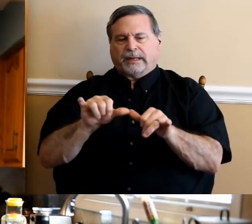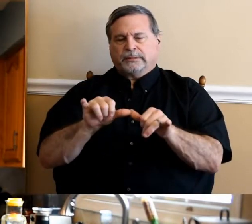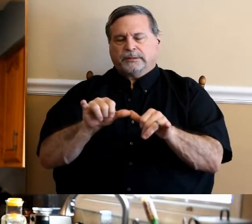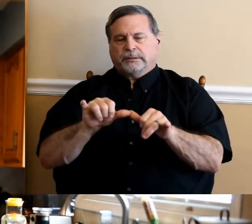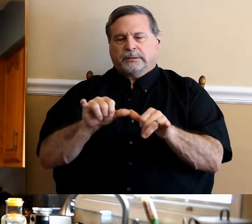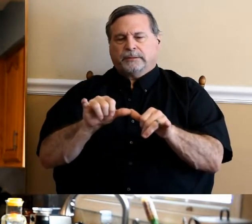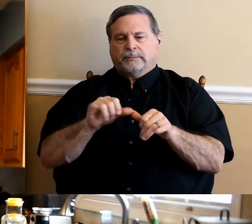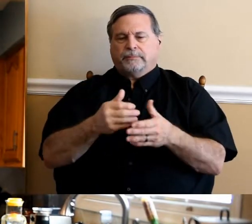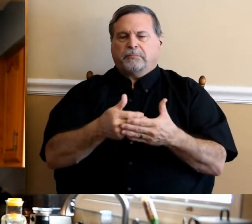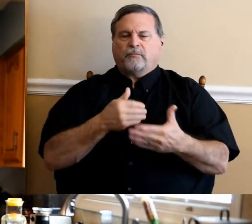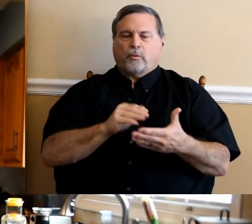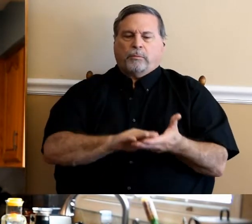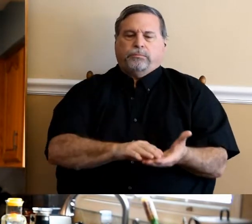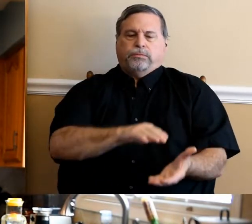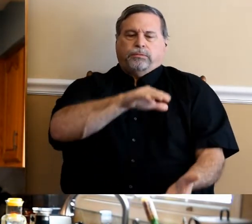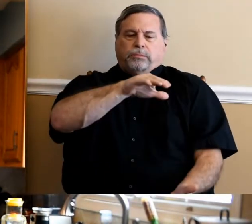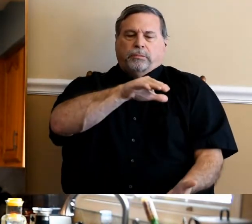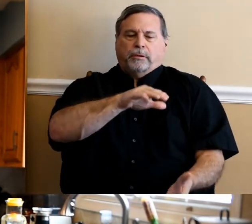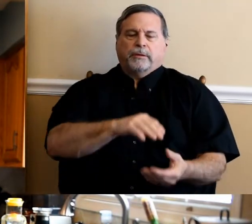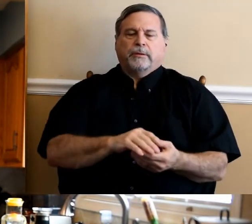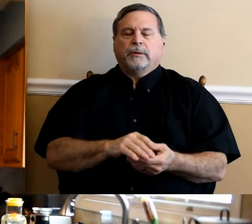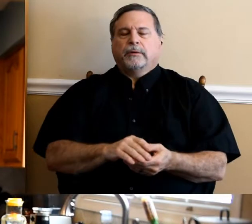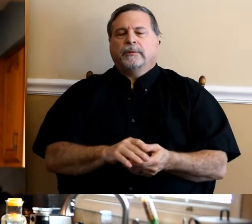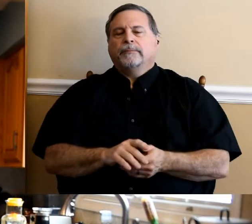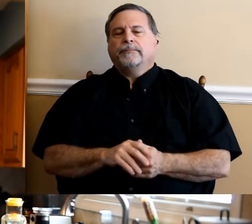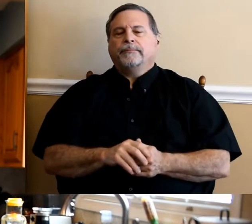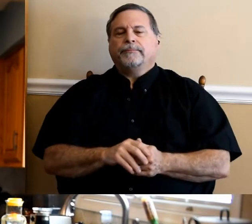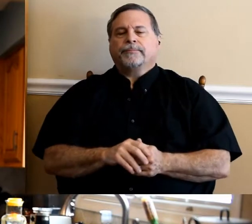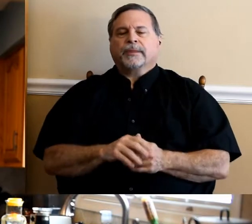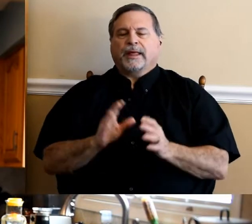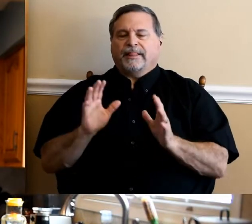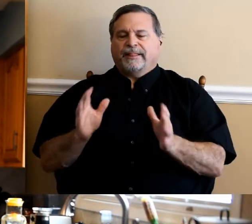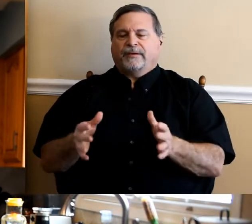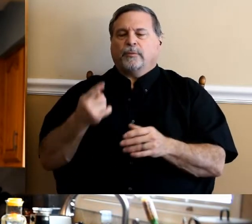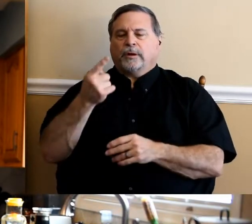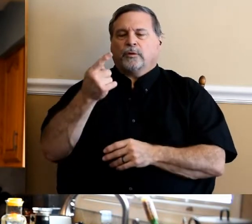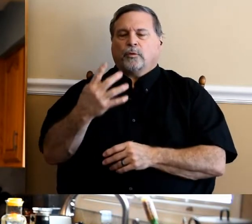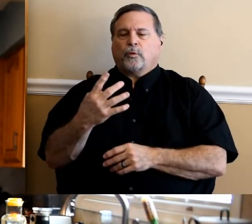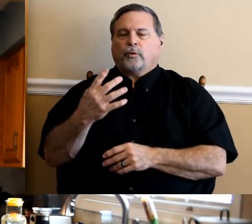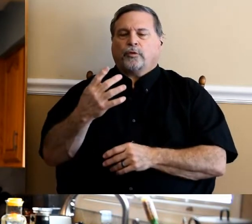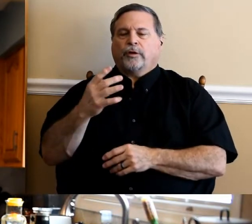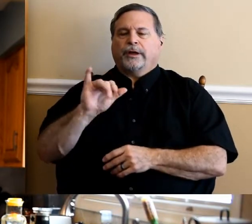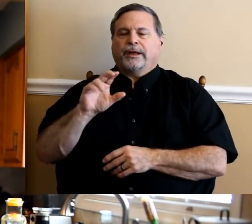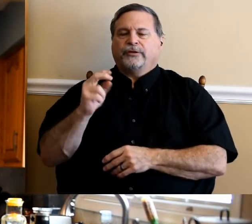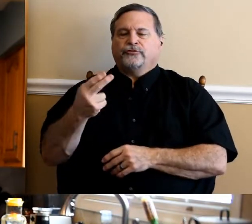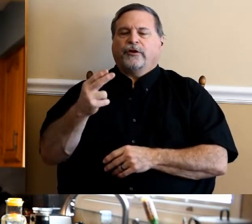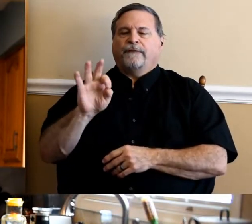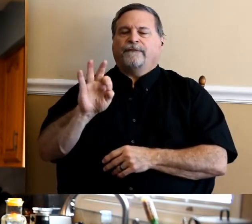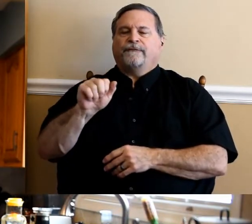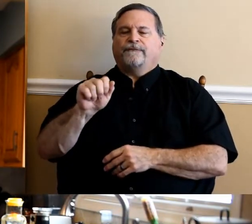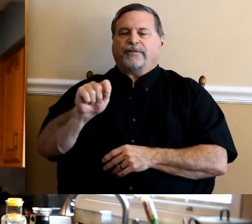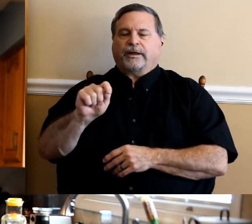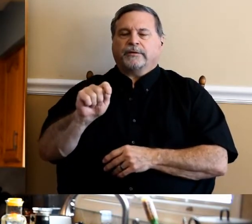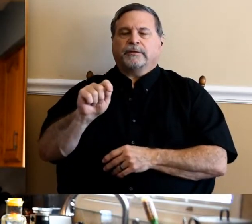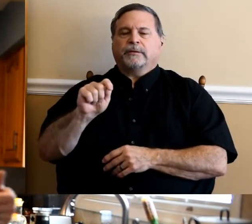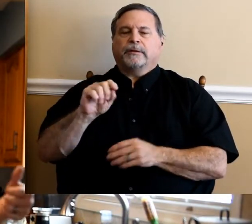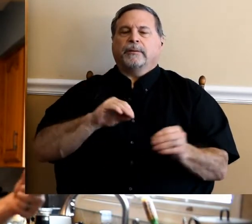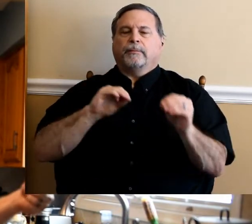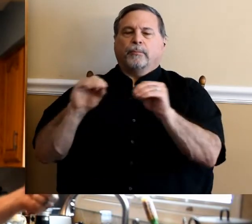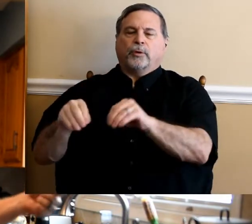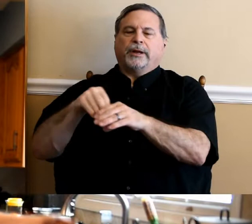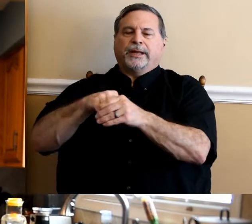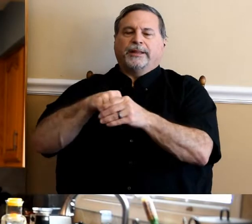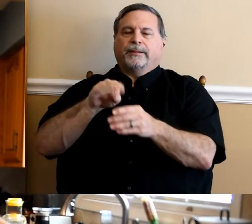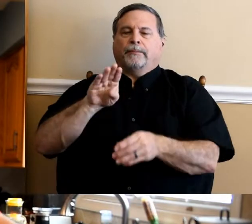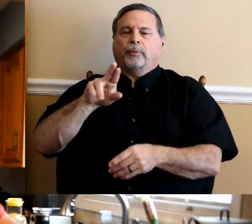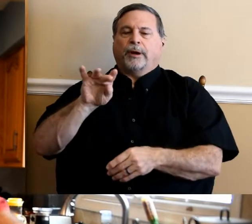up to the fatter side of the brisket, we're going to cut it and leave about 1/4 of an inch of the fat all the way around it. And we're going to put it